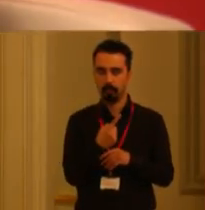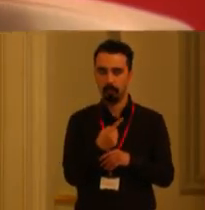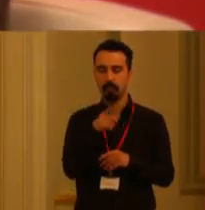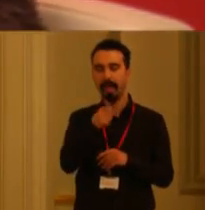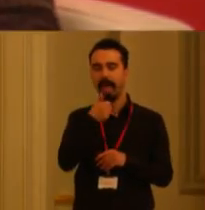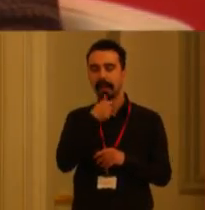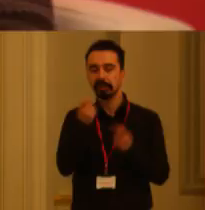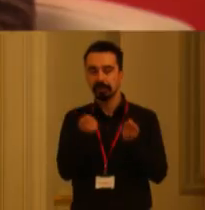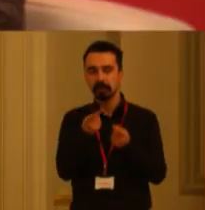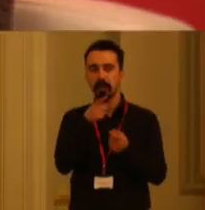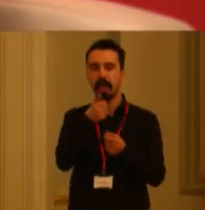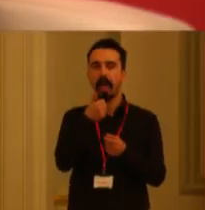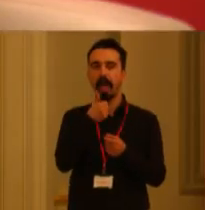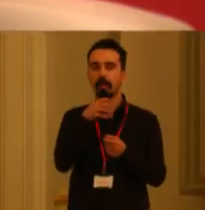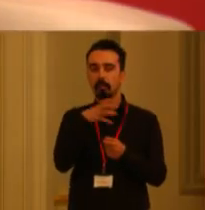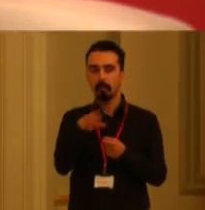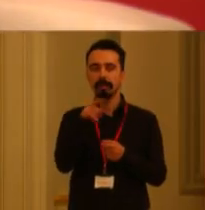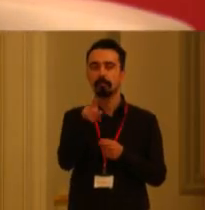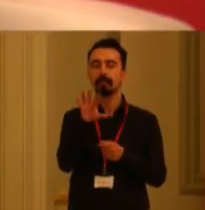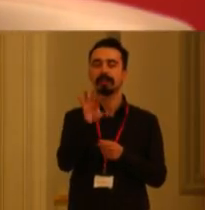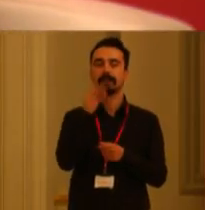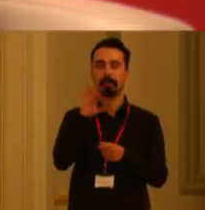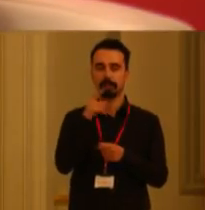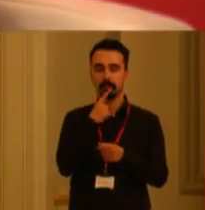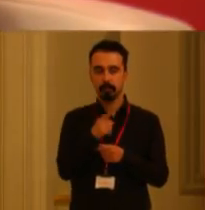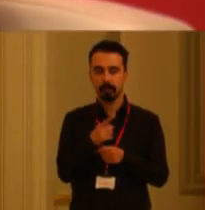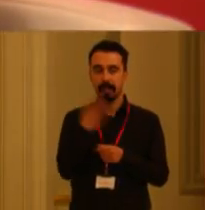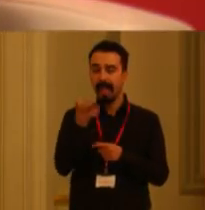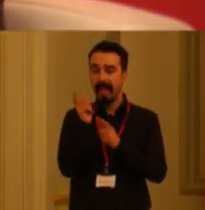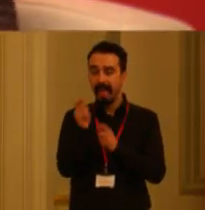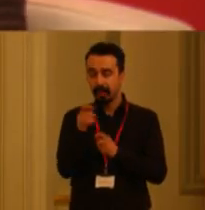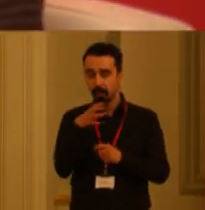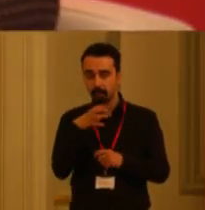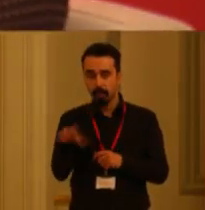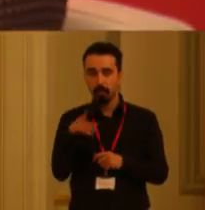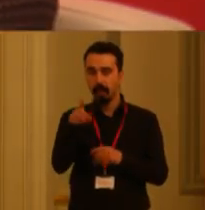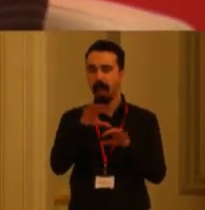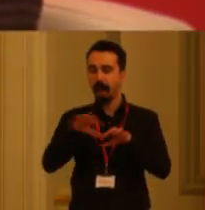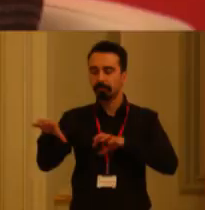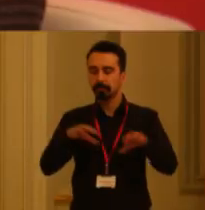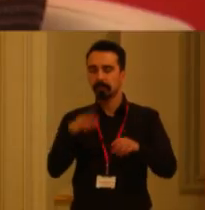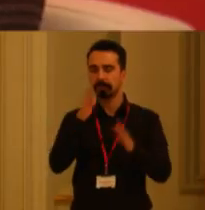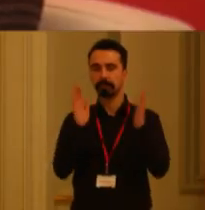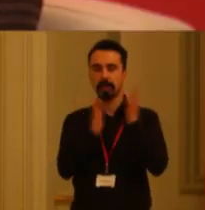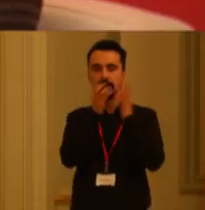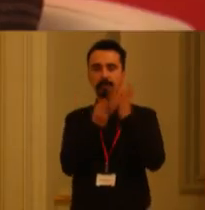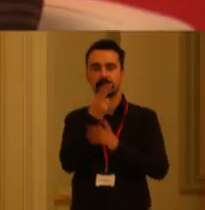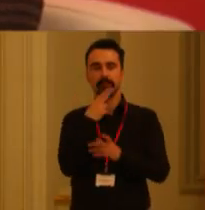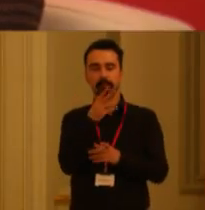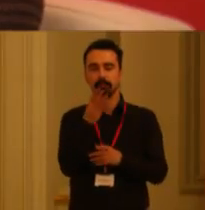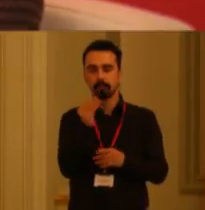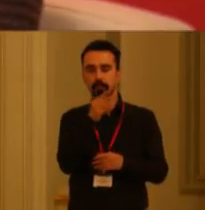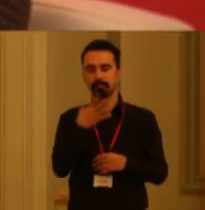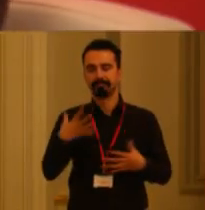in furthering her studies about the motor, about the engine of the cars, the instructor or the professor says, no, that's